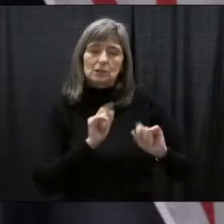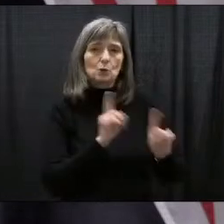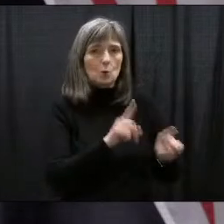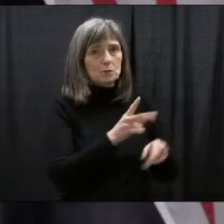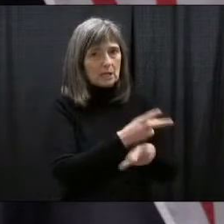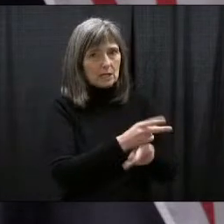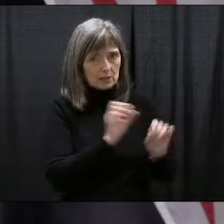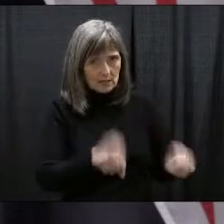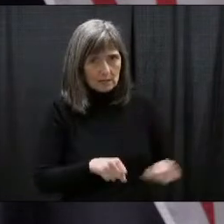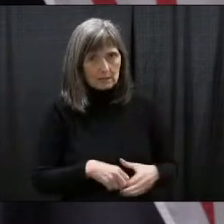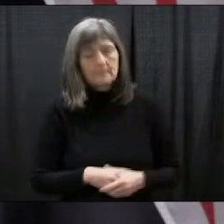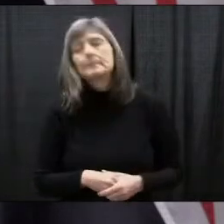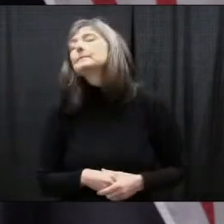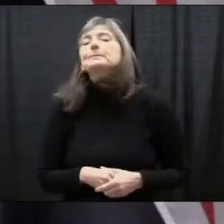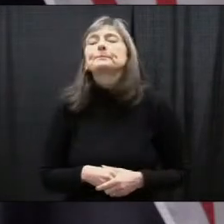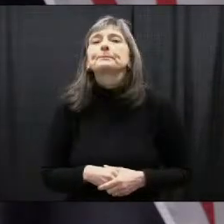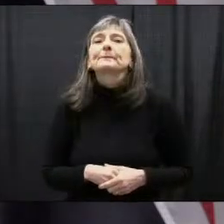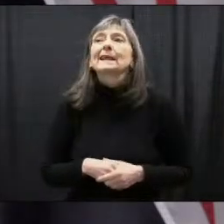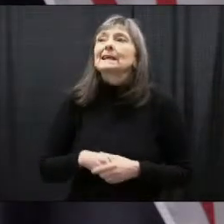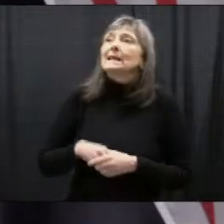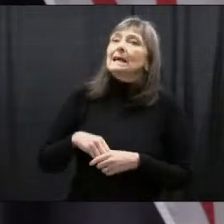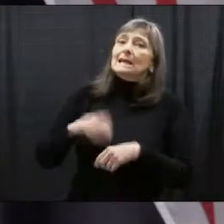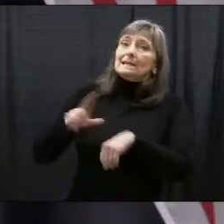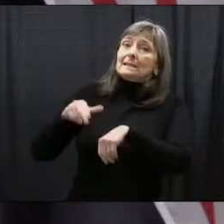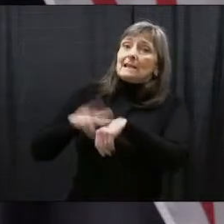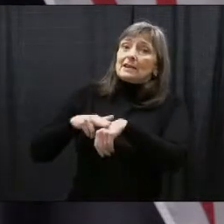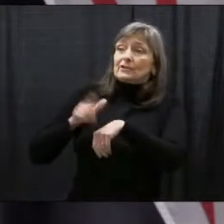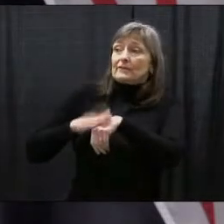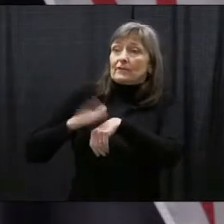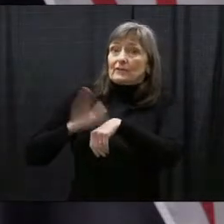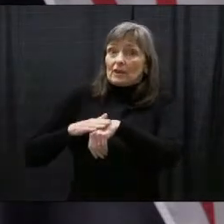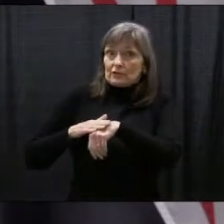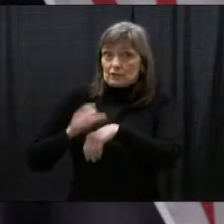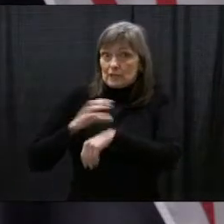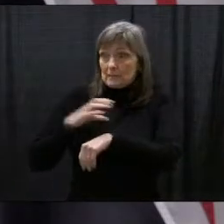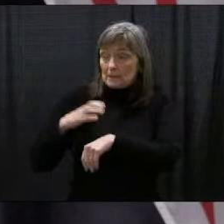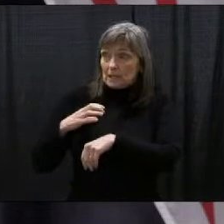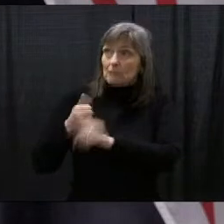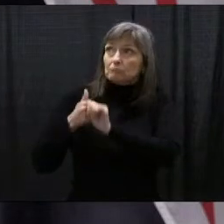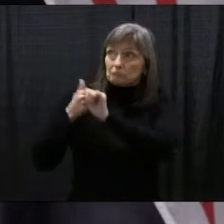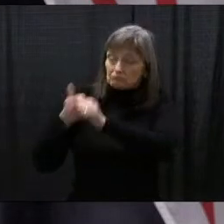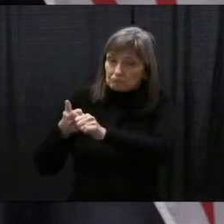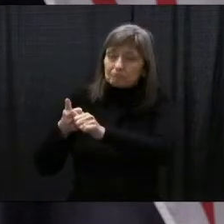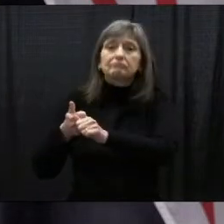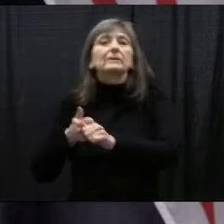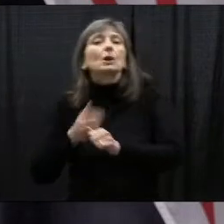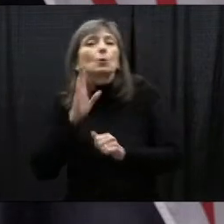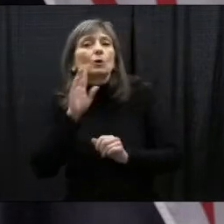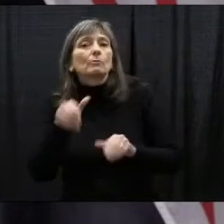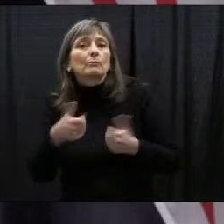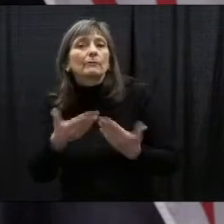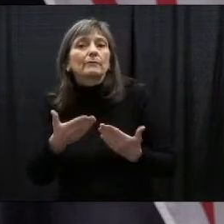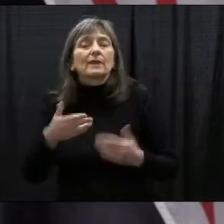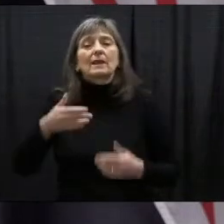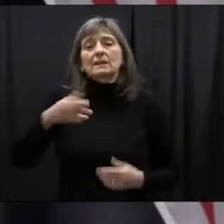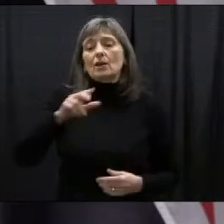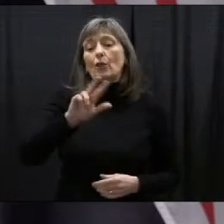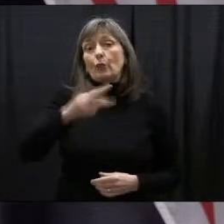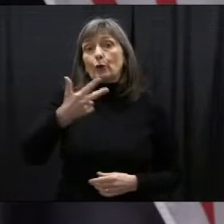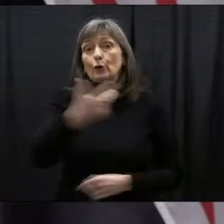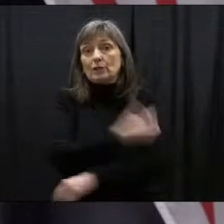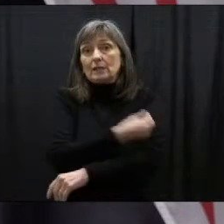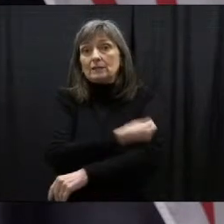In keeping with recommendations from the National Advisory Committee on Immunization, we will be offering a 3rd dose of Pfizer